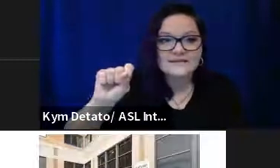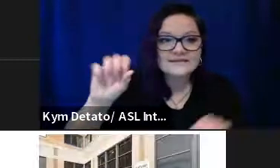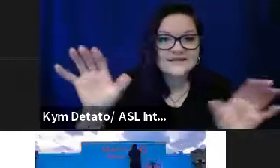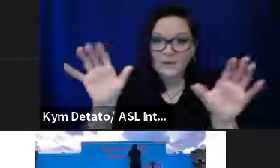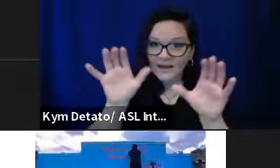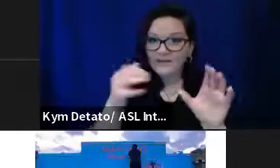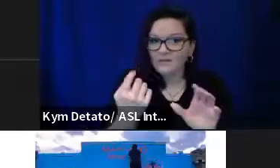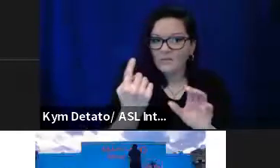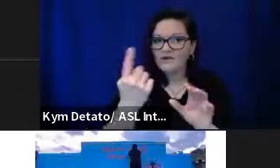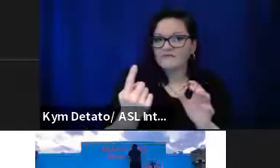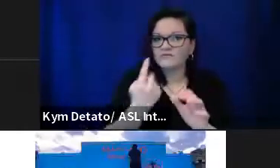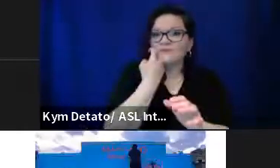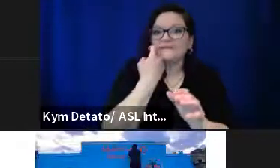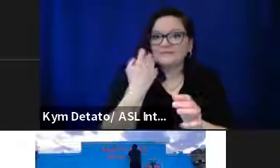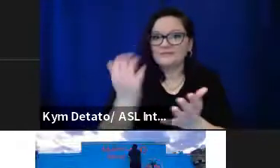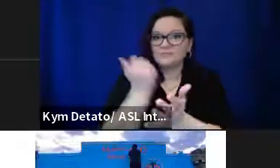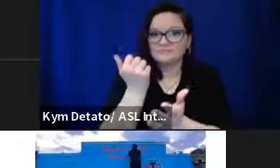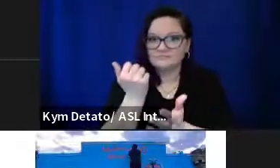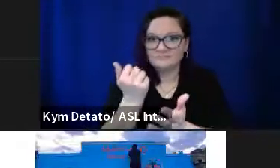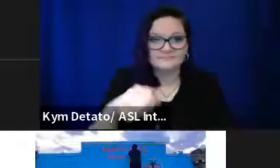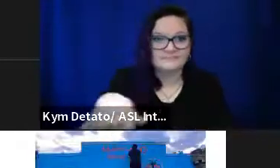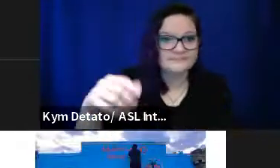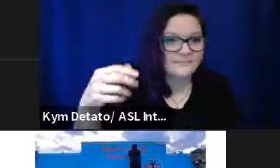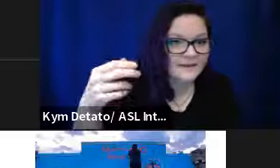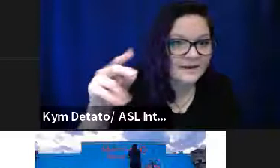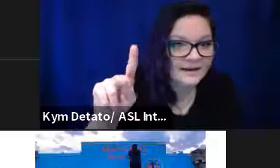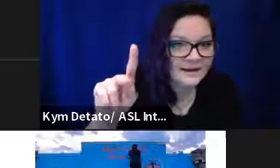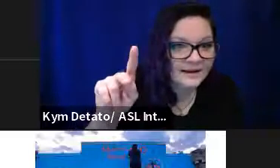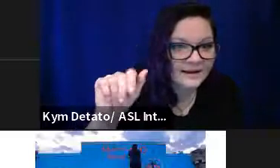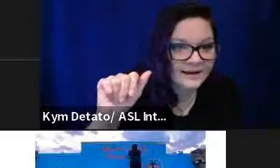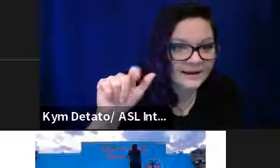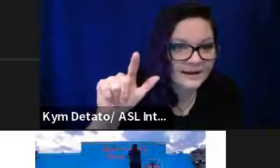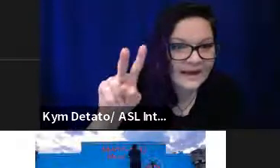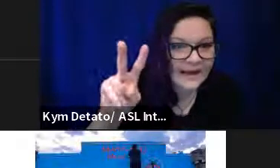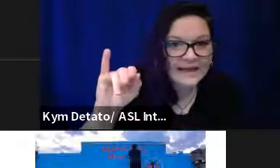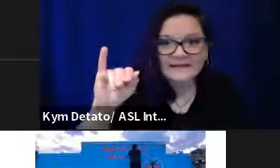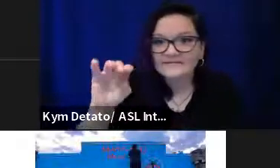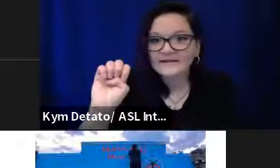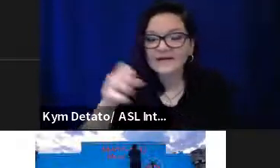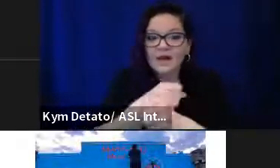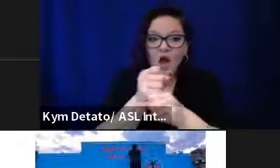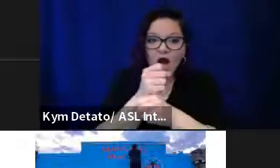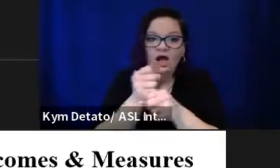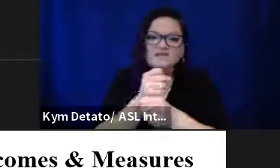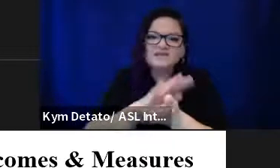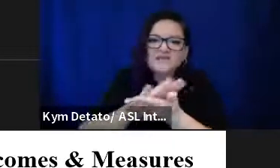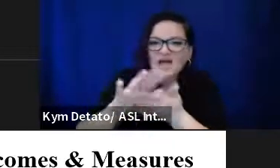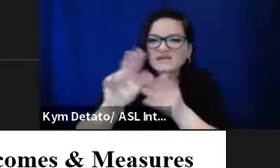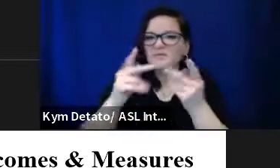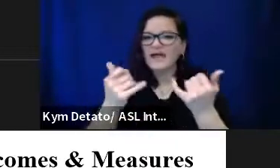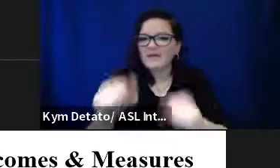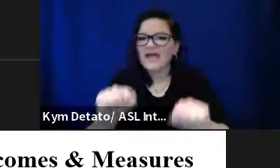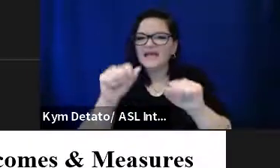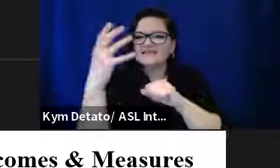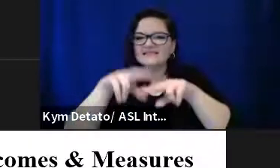grant recipients. Javi Coffee, which has installed a new awning so people can sit outside comfortably. And